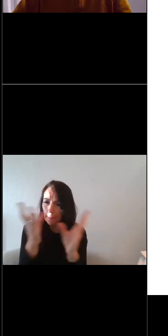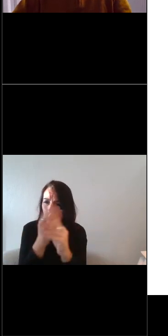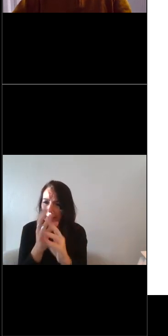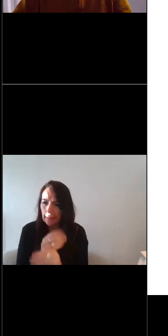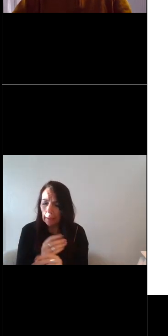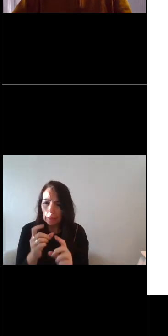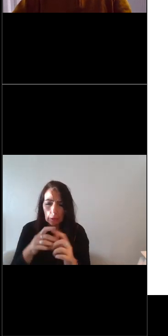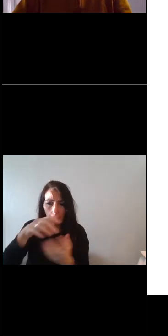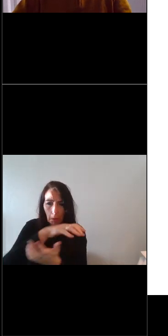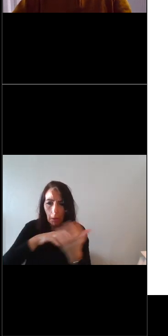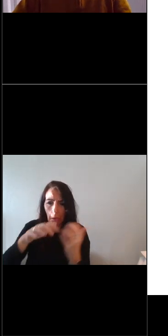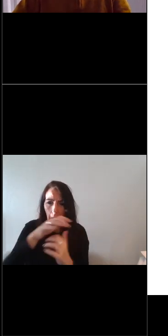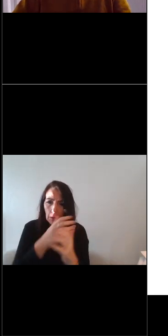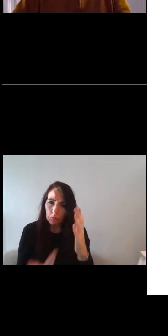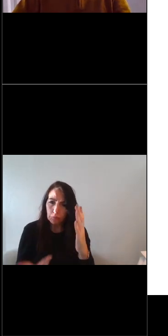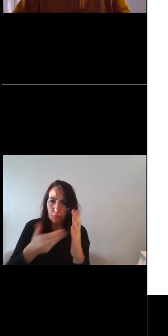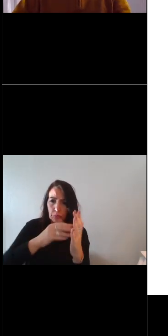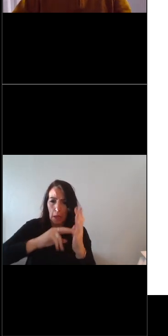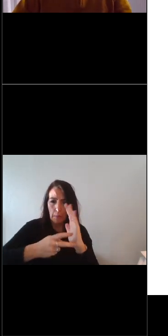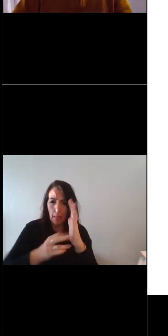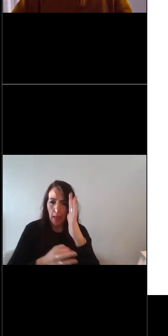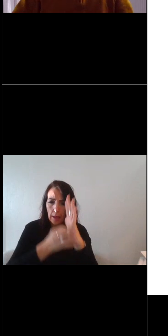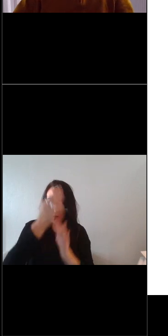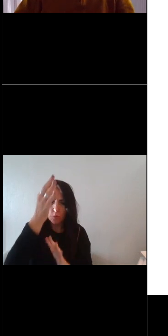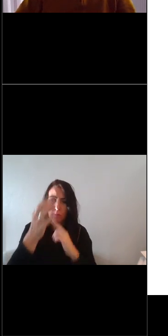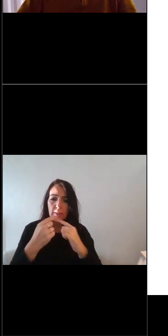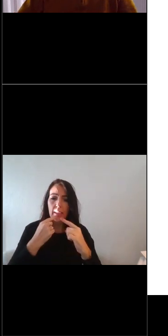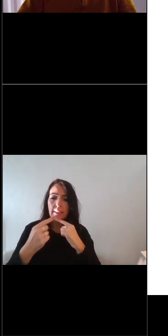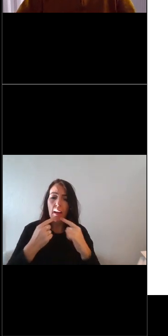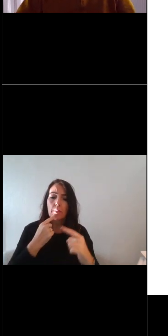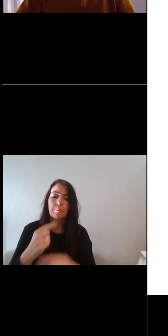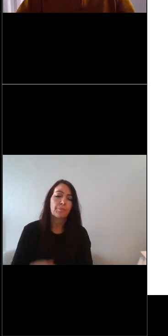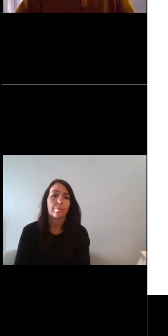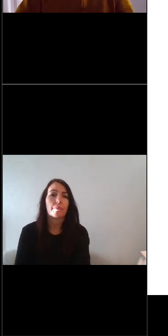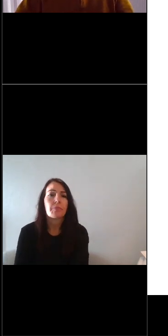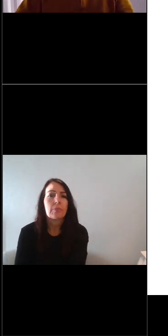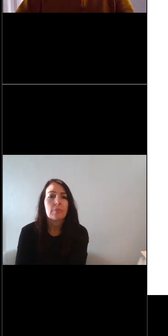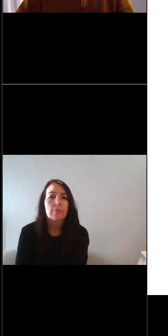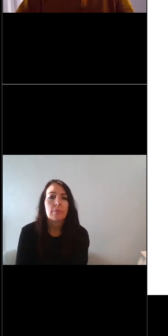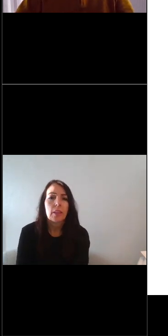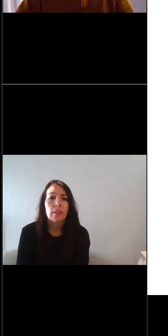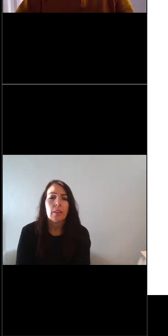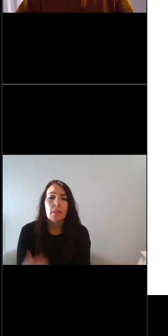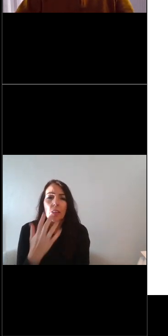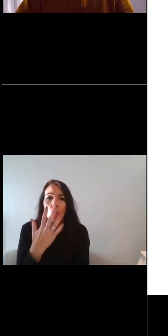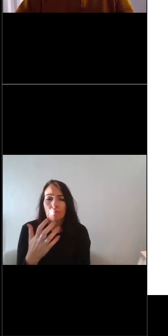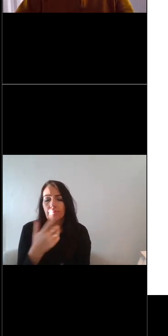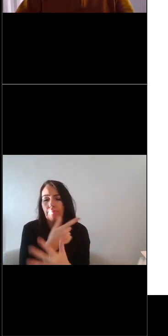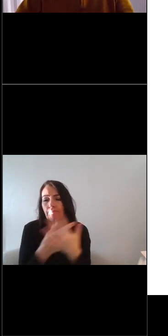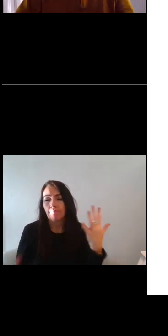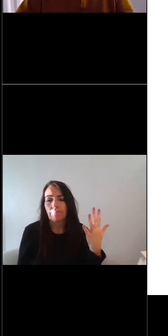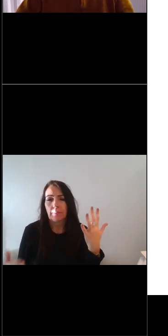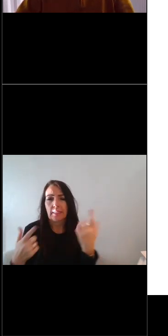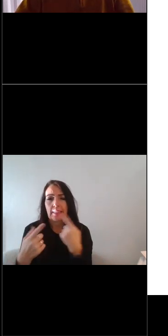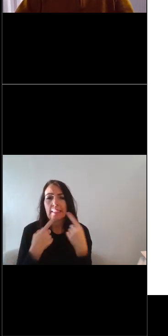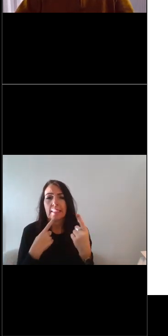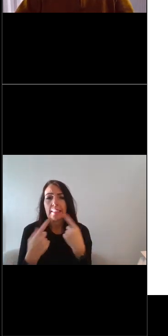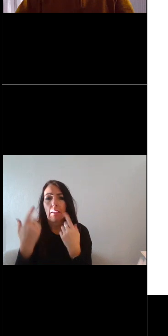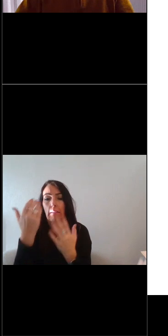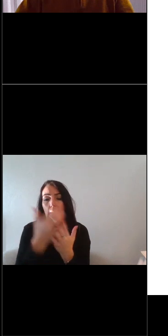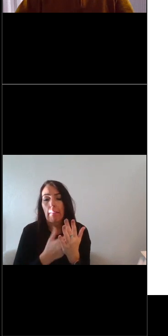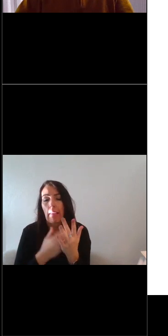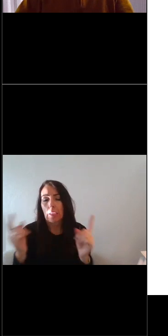then put in a plan to improve it. So looking at the scope of your data, what is collected? If it's